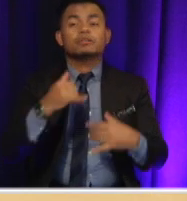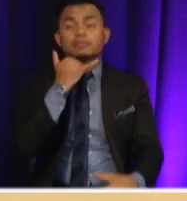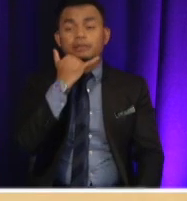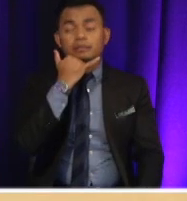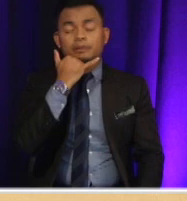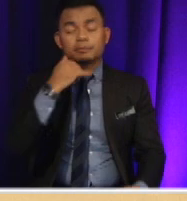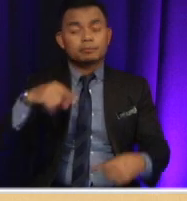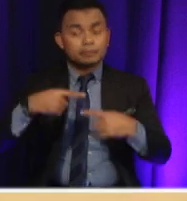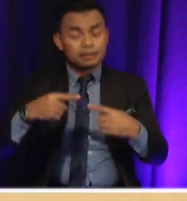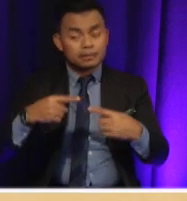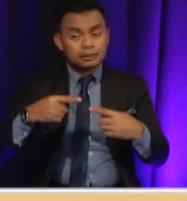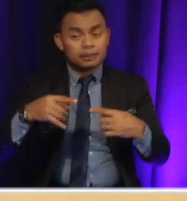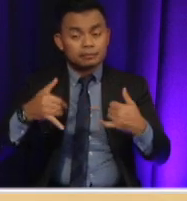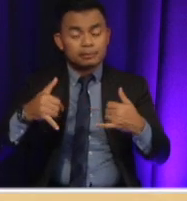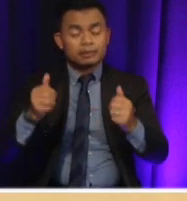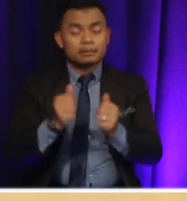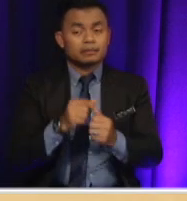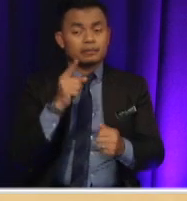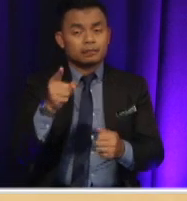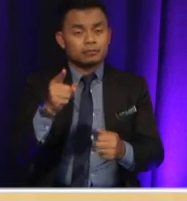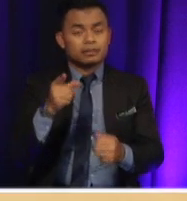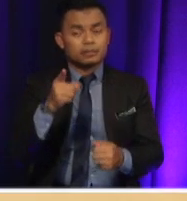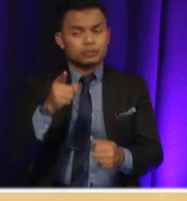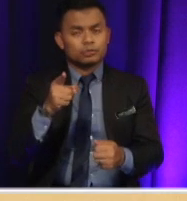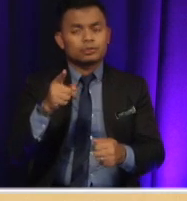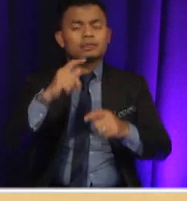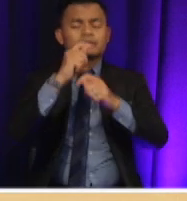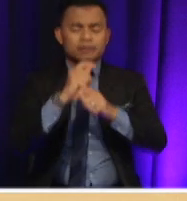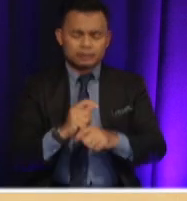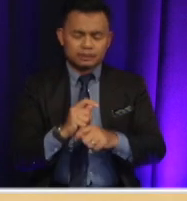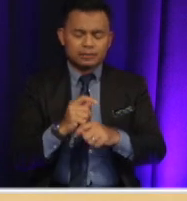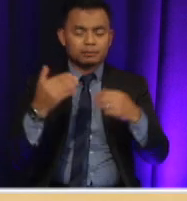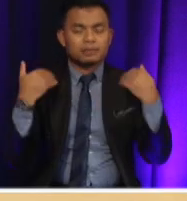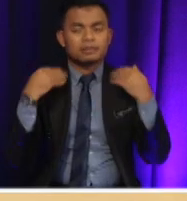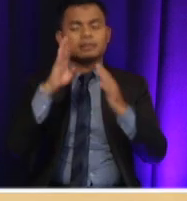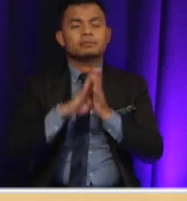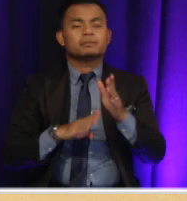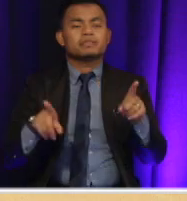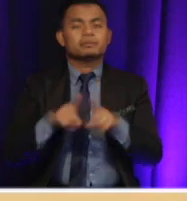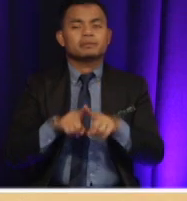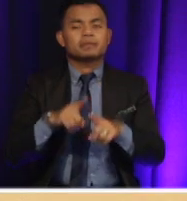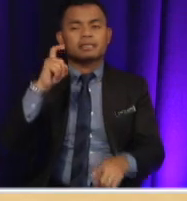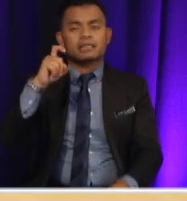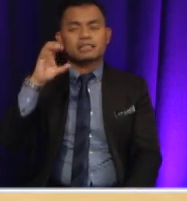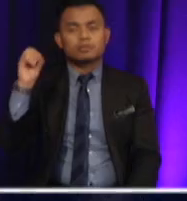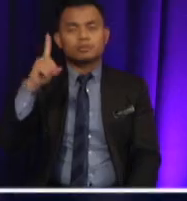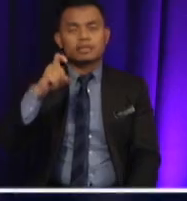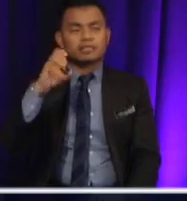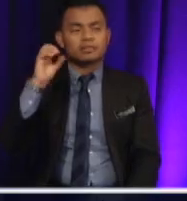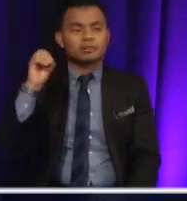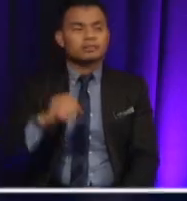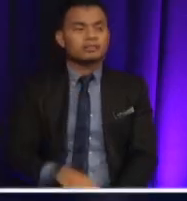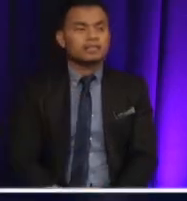I have of you will remain with me forever. XOXO. Do you know what XOXO stands